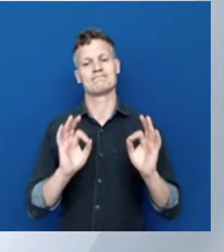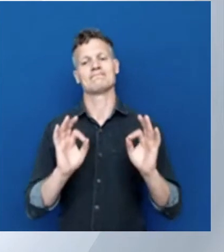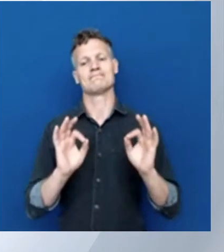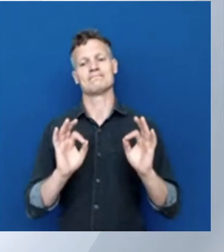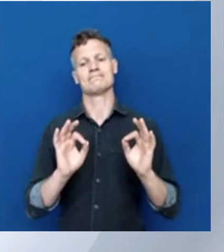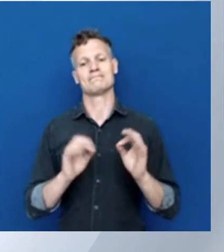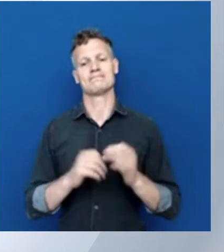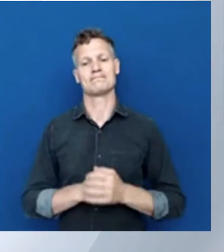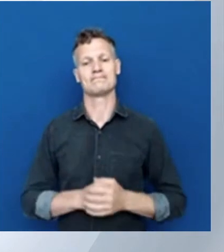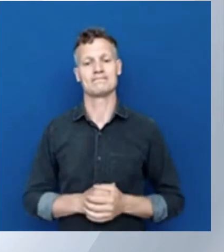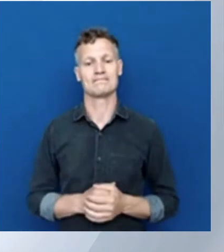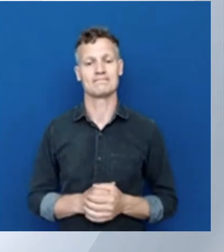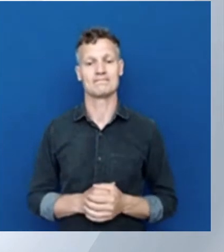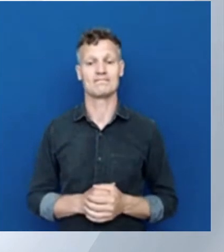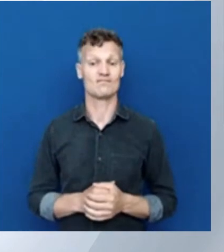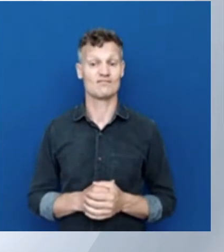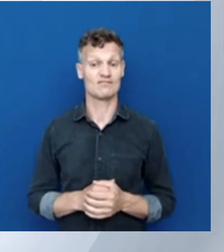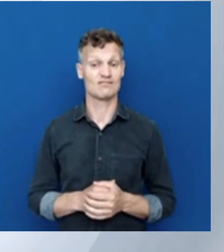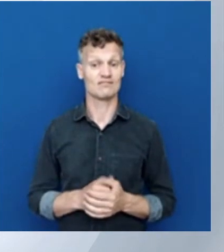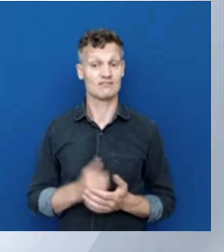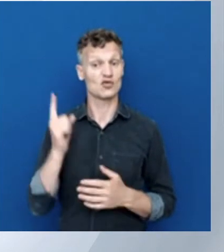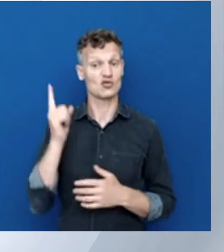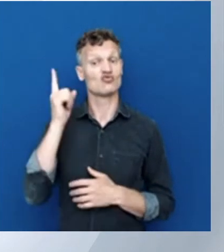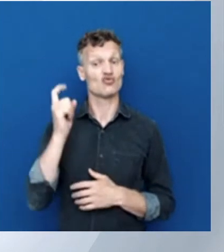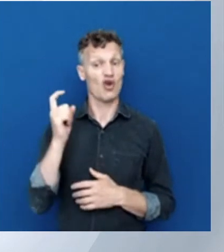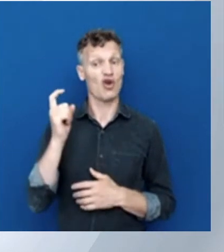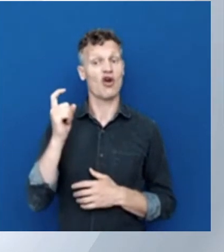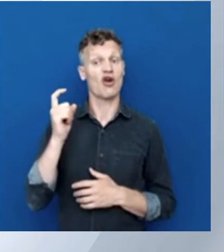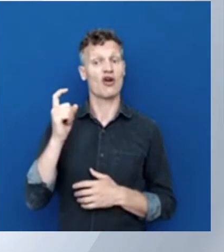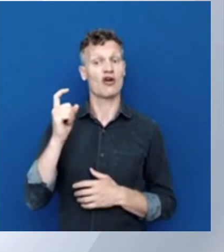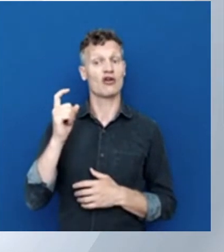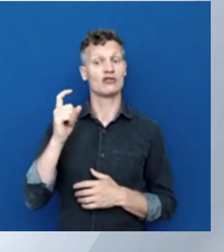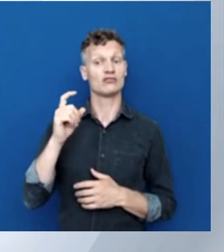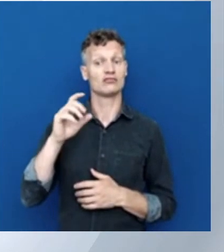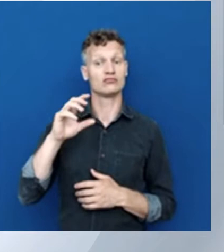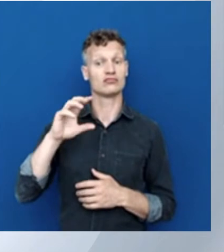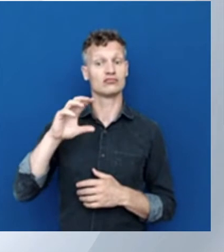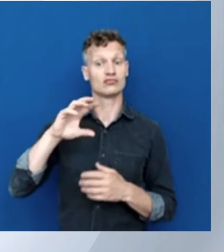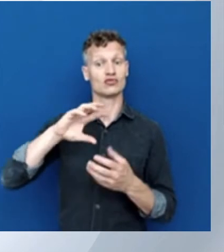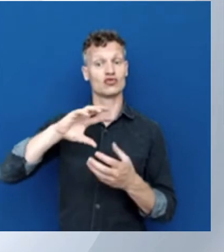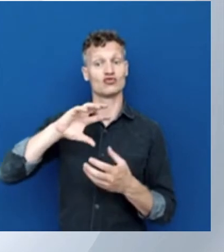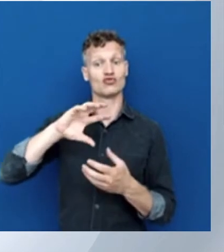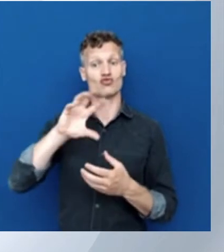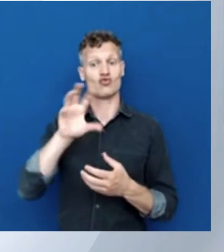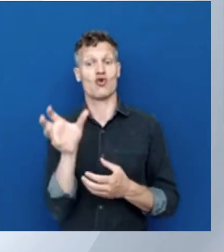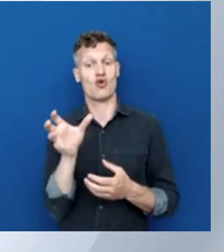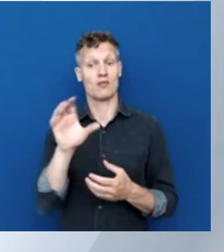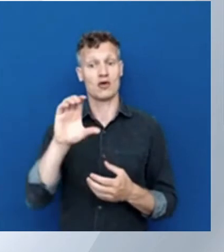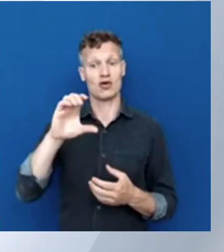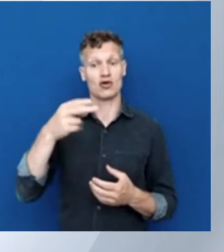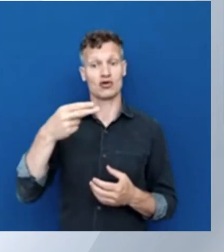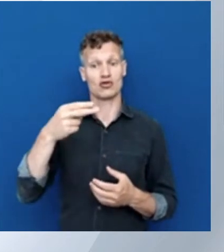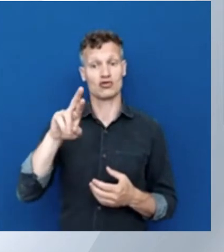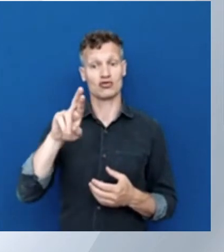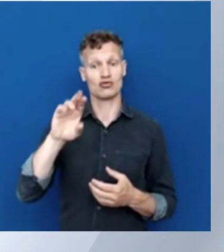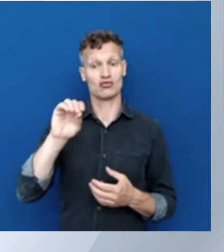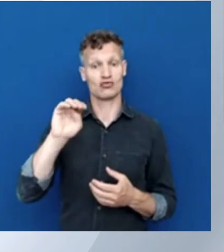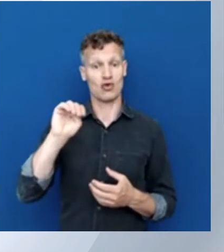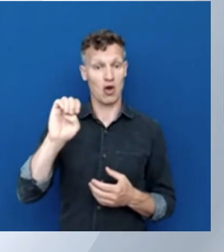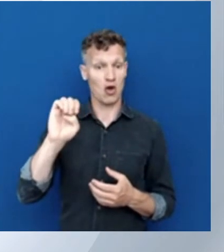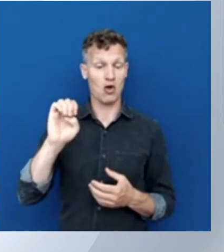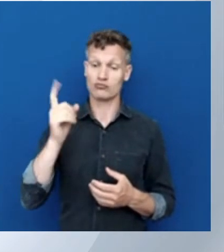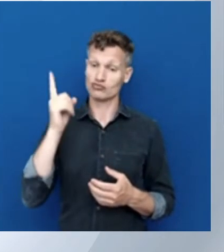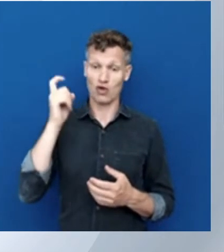test, and we have success. You can get the success in the test results there. You can see all of our tests actually pass.